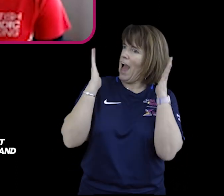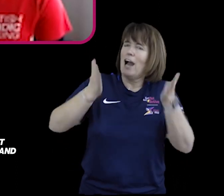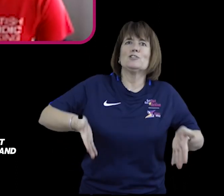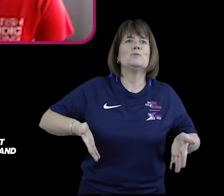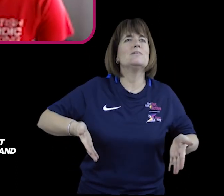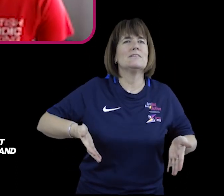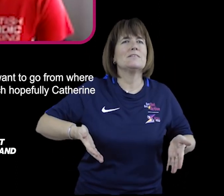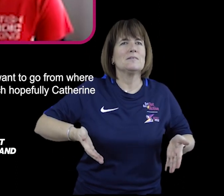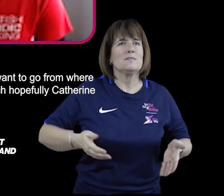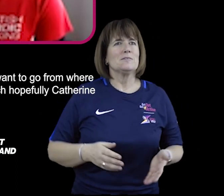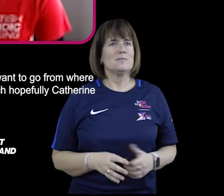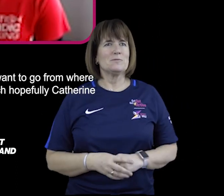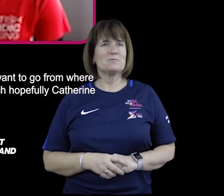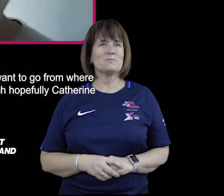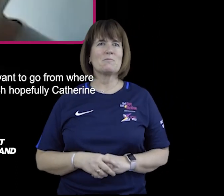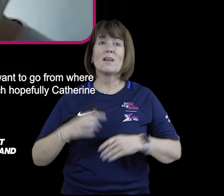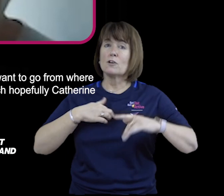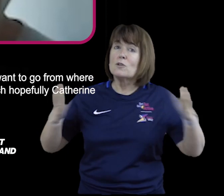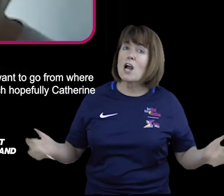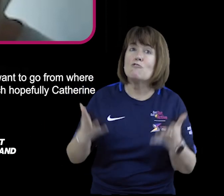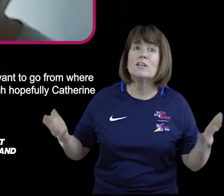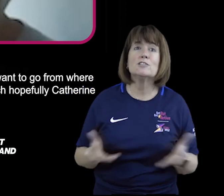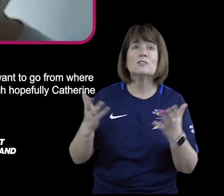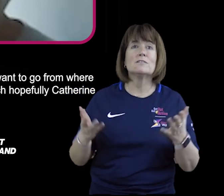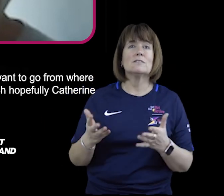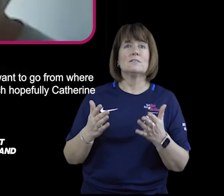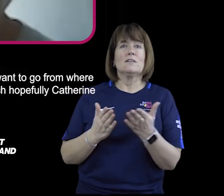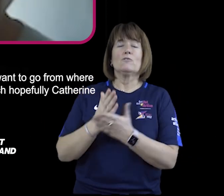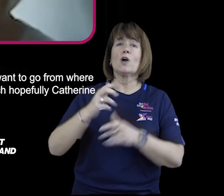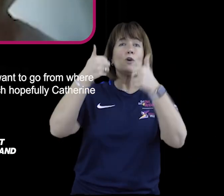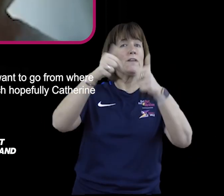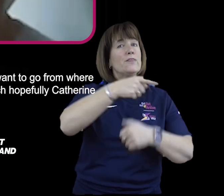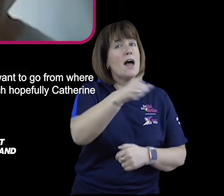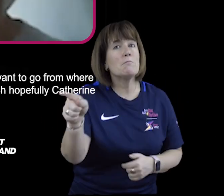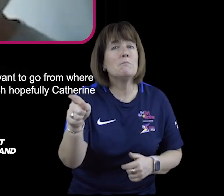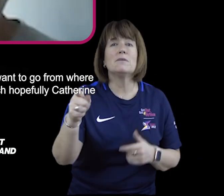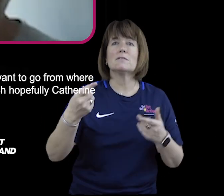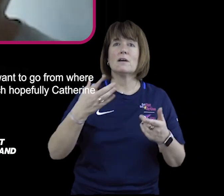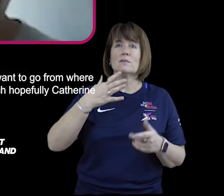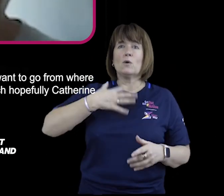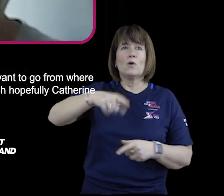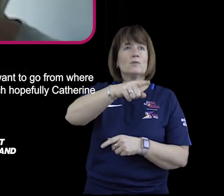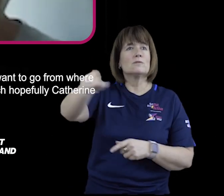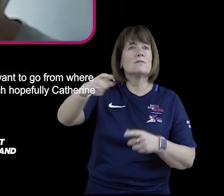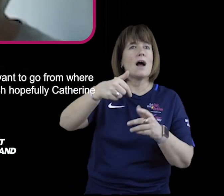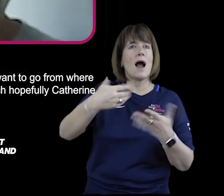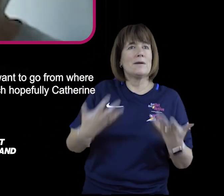do. I do encourage people to do it, because I know it's good for them. And